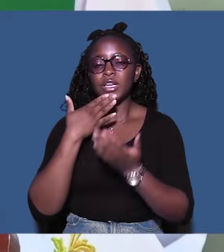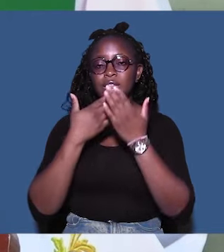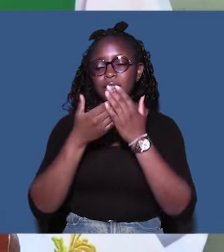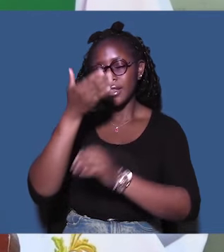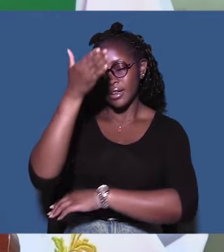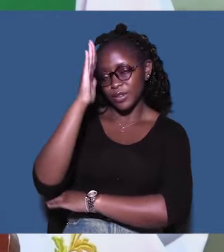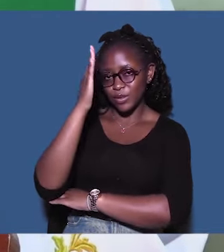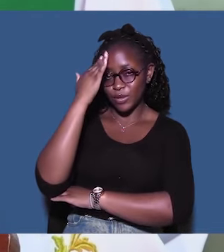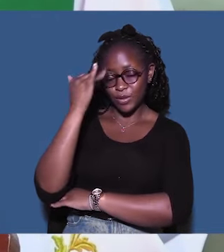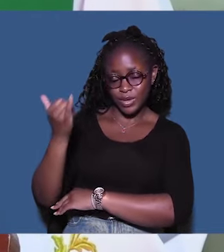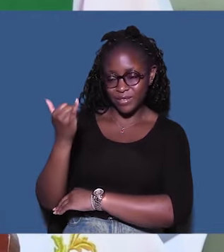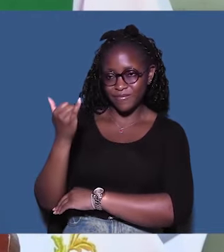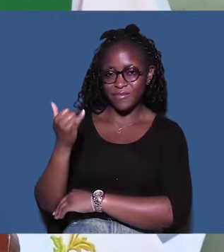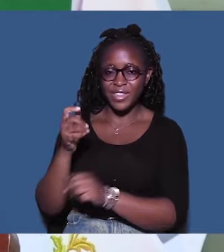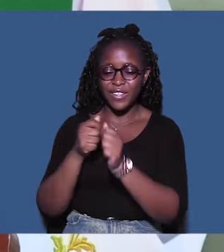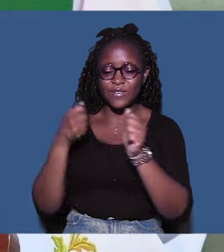us.